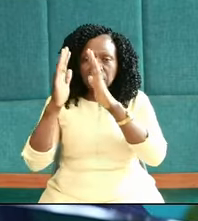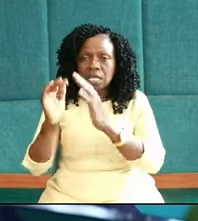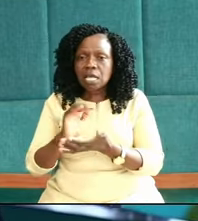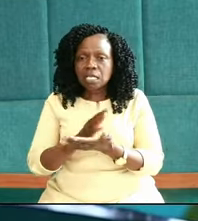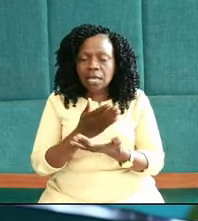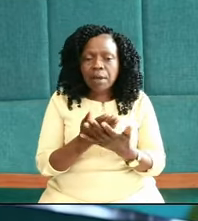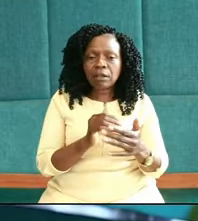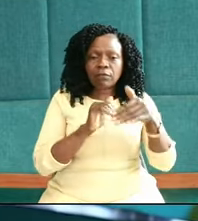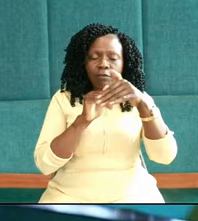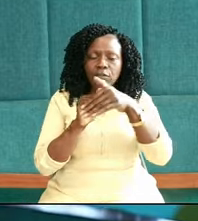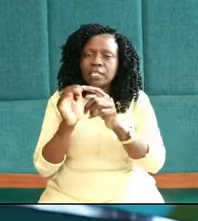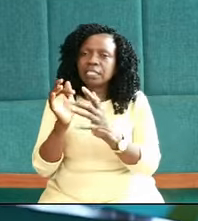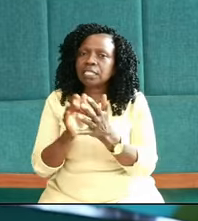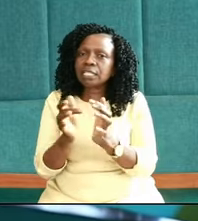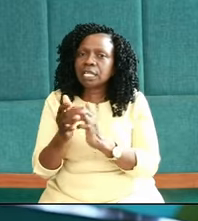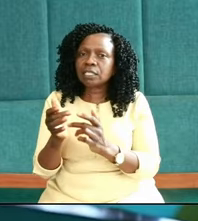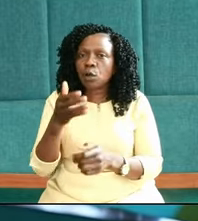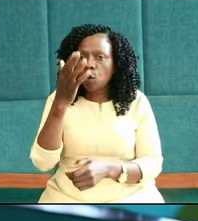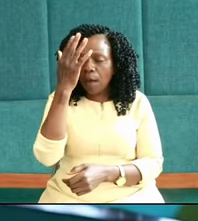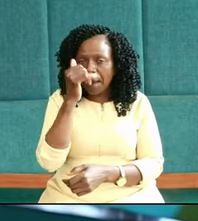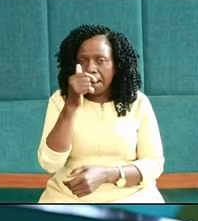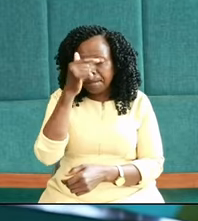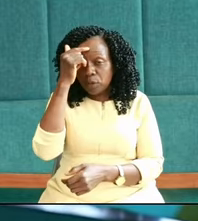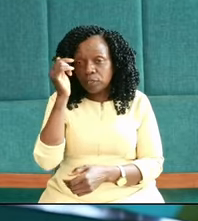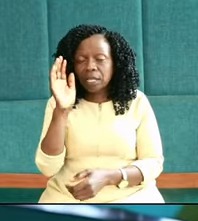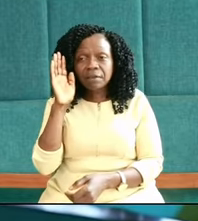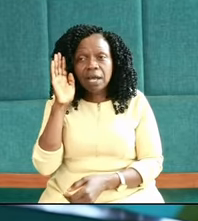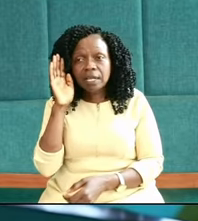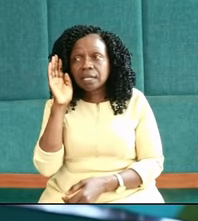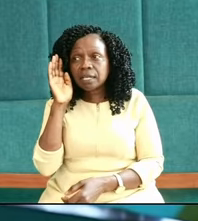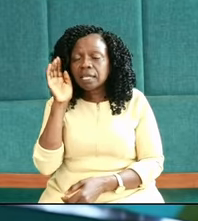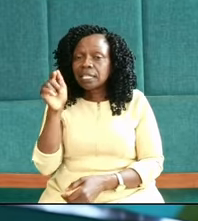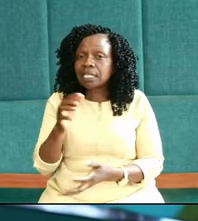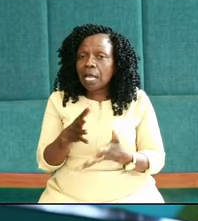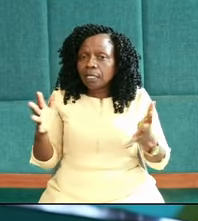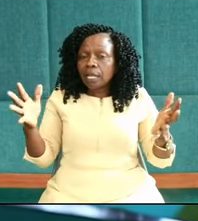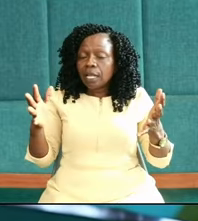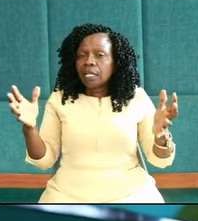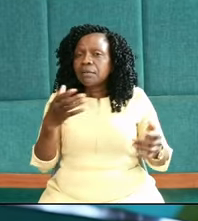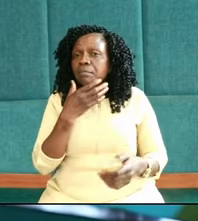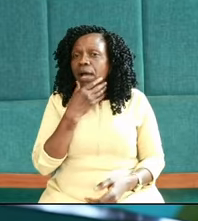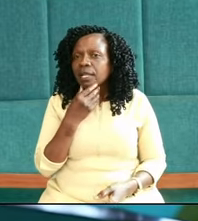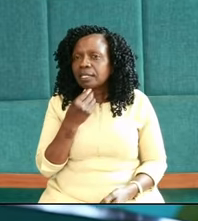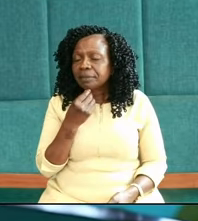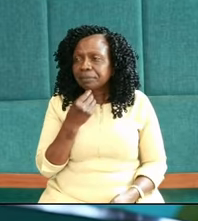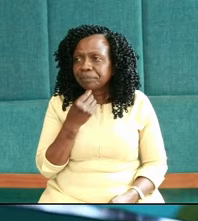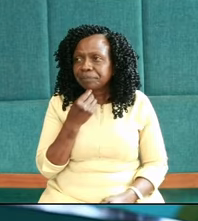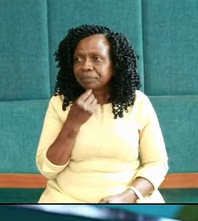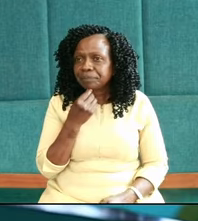Some are following Jesus because they have heard, this is a great man and he will be a king.